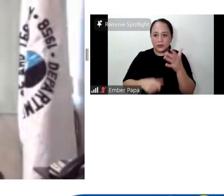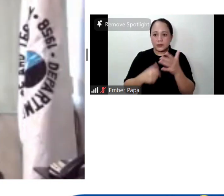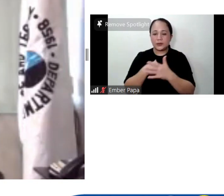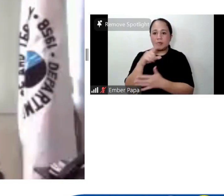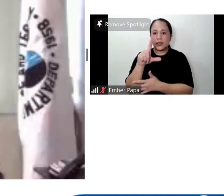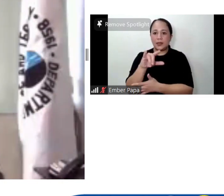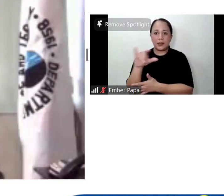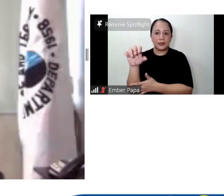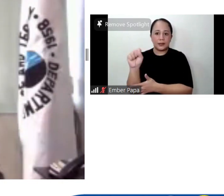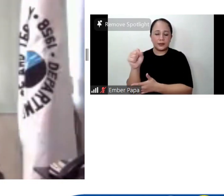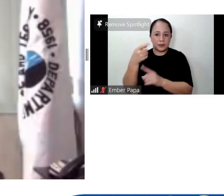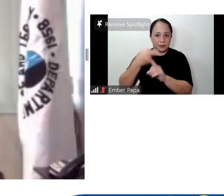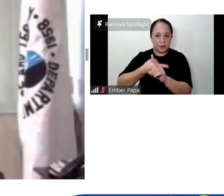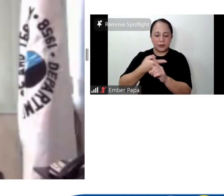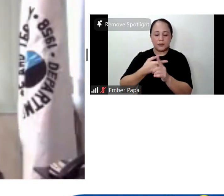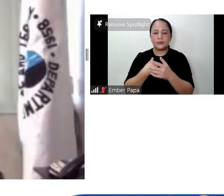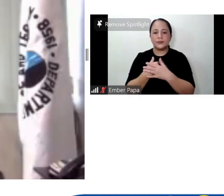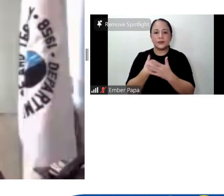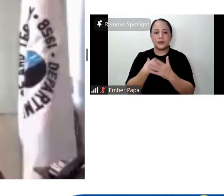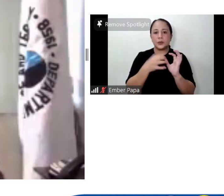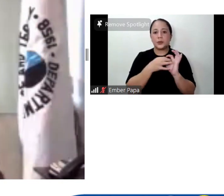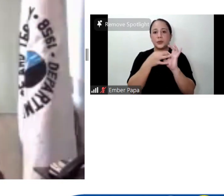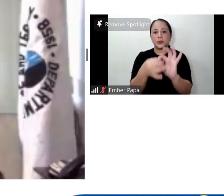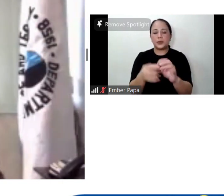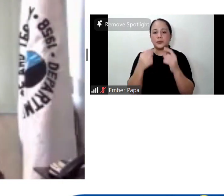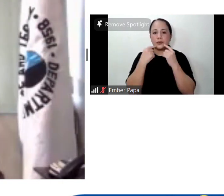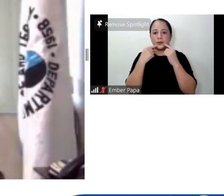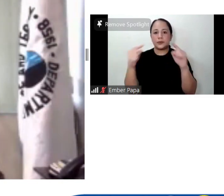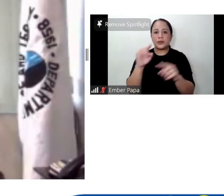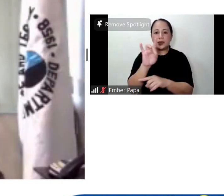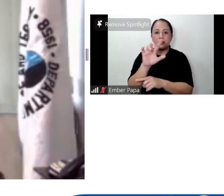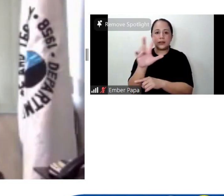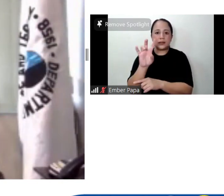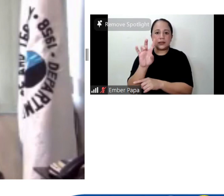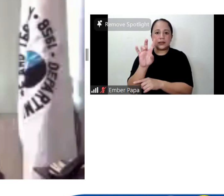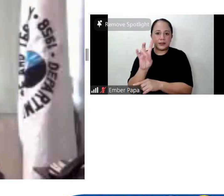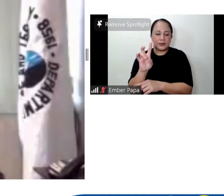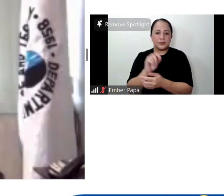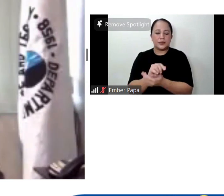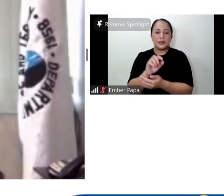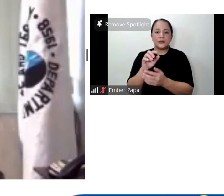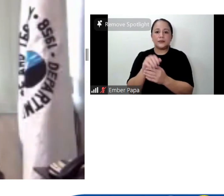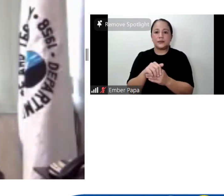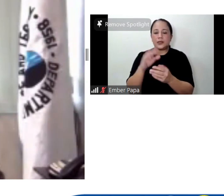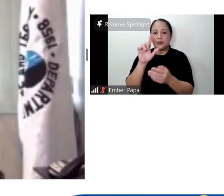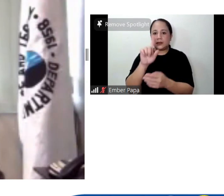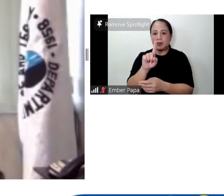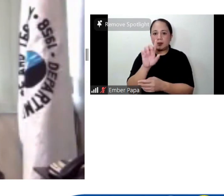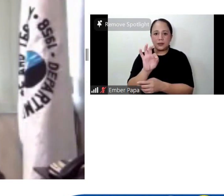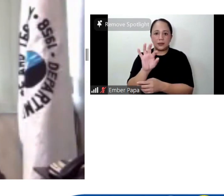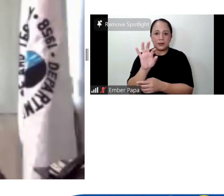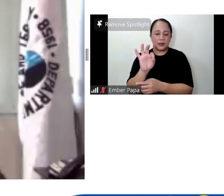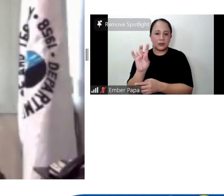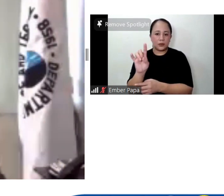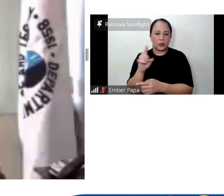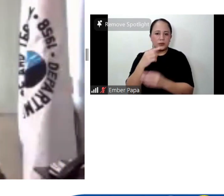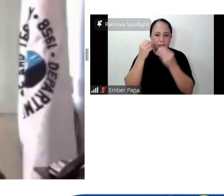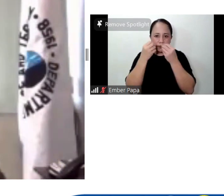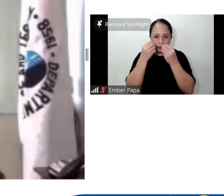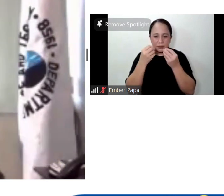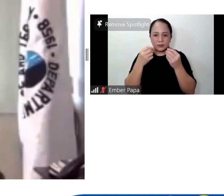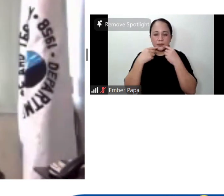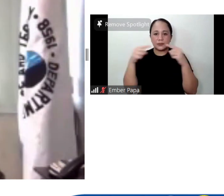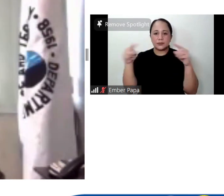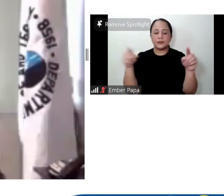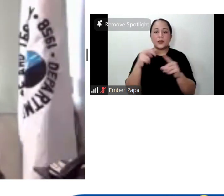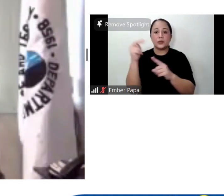LIS Month in accordance with the Proclamation number 837, series of 1991, declaring the entire month